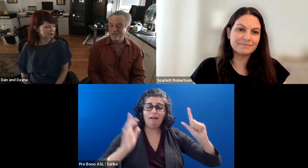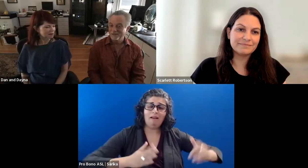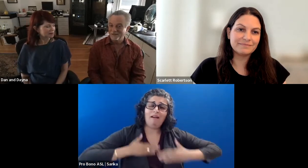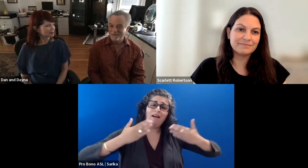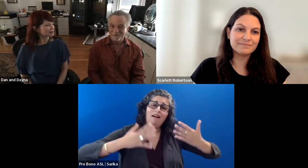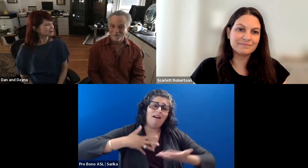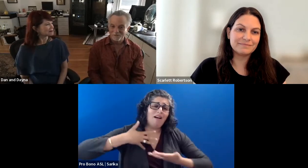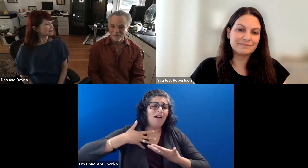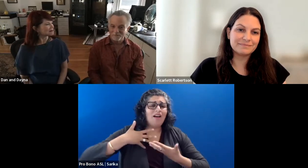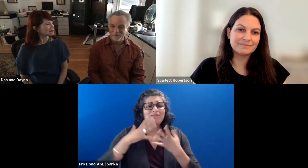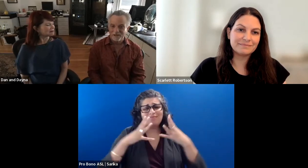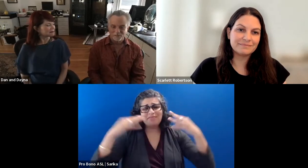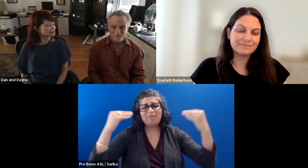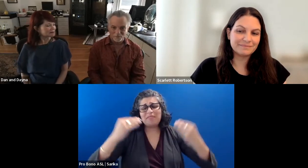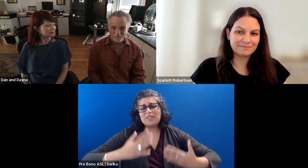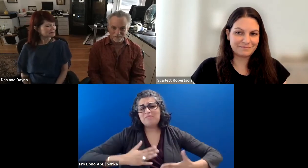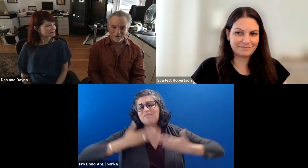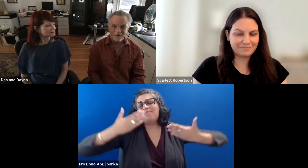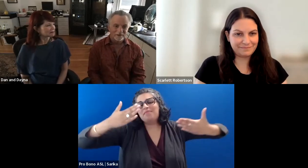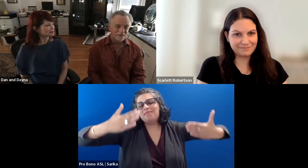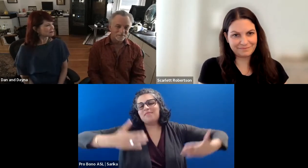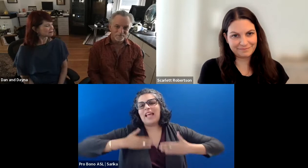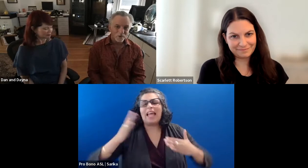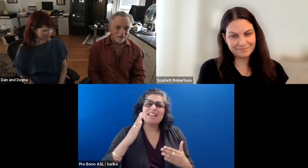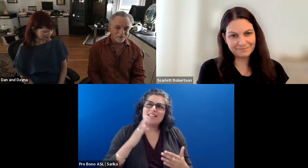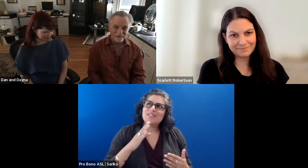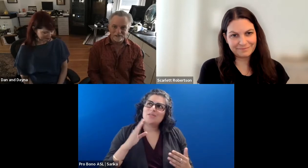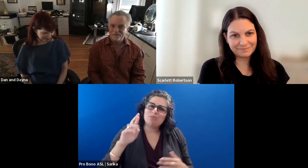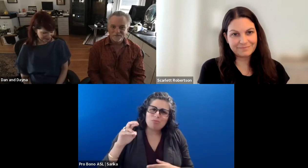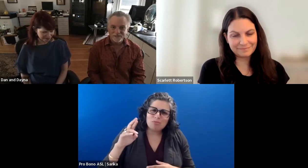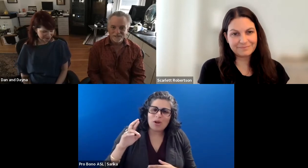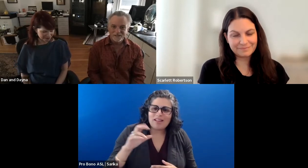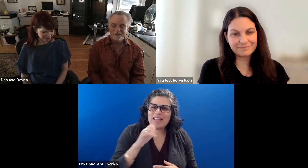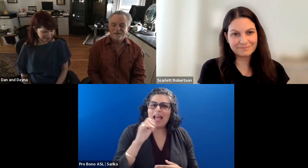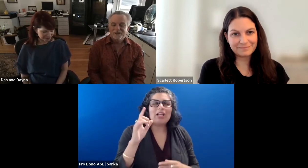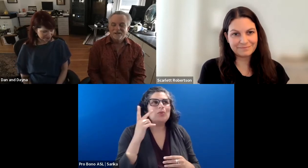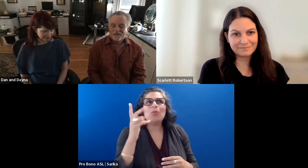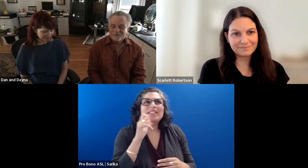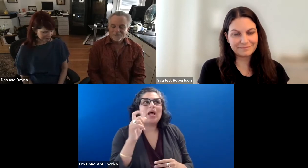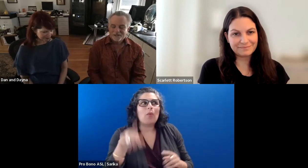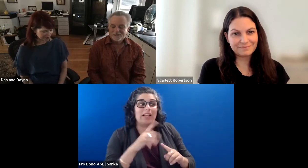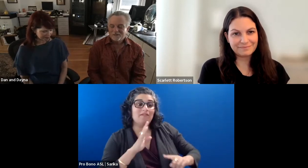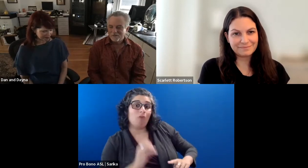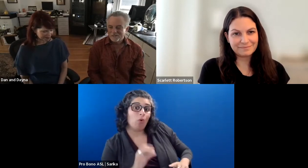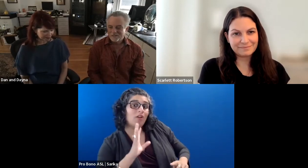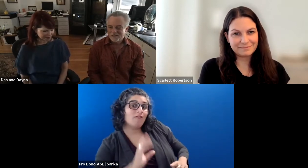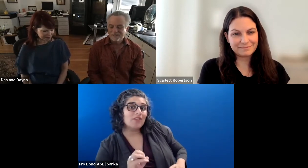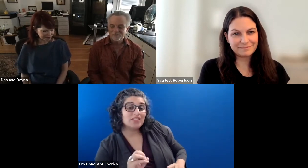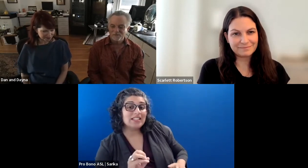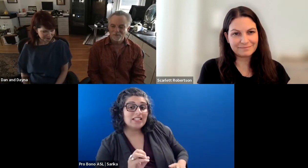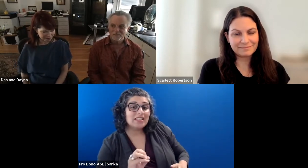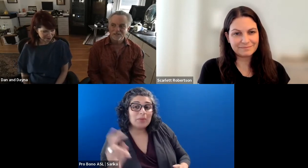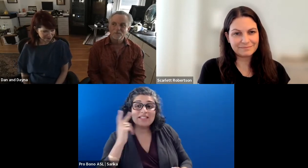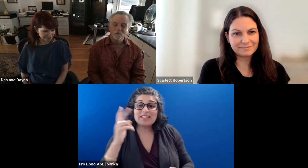you see on Leonard Cohen's face as a performer when he's 40 or when he's 50. It's so to see